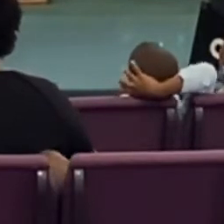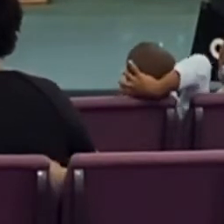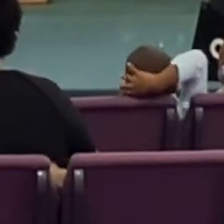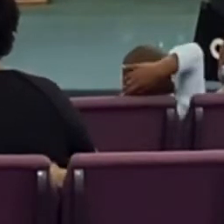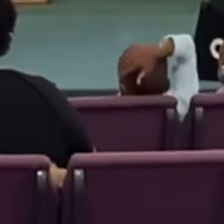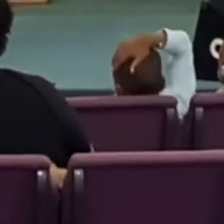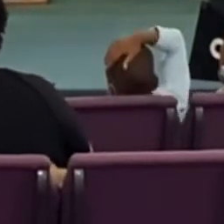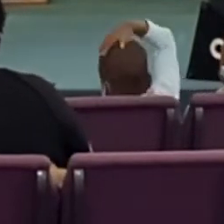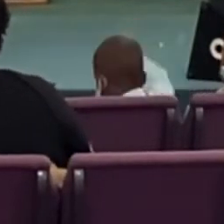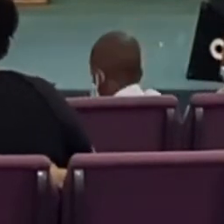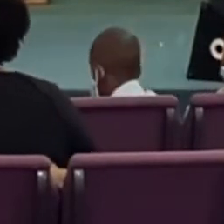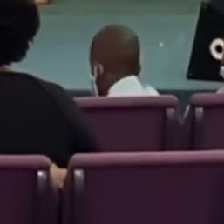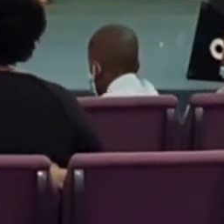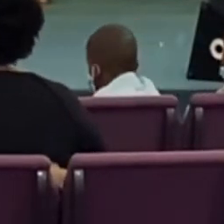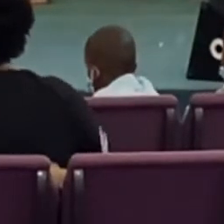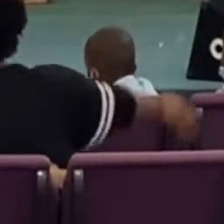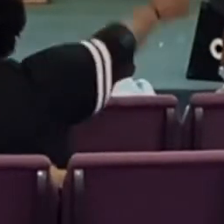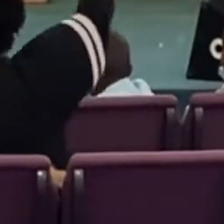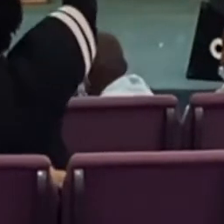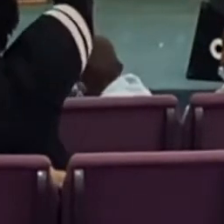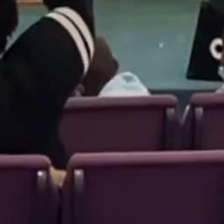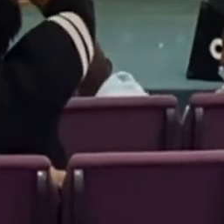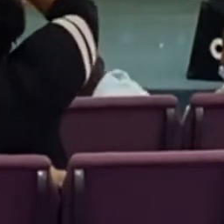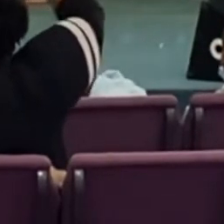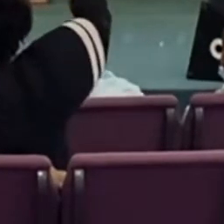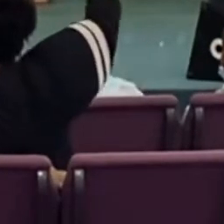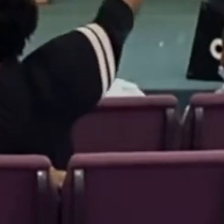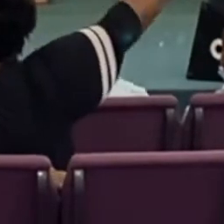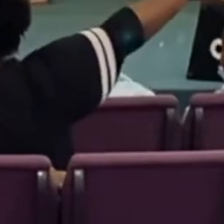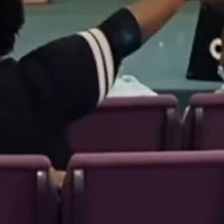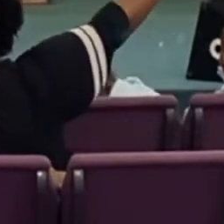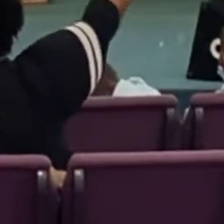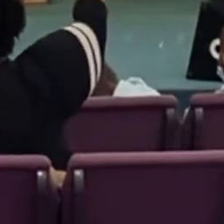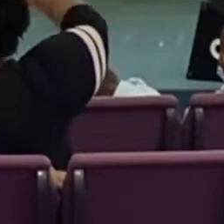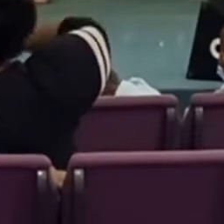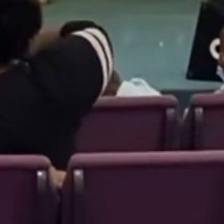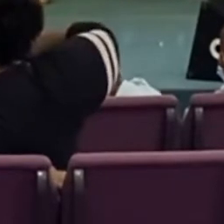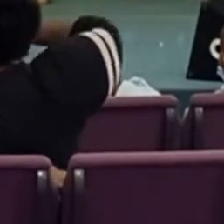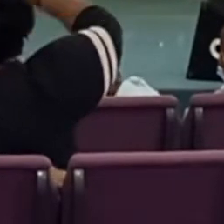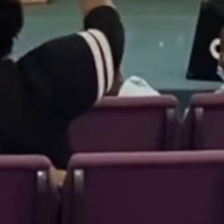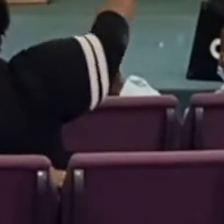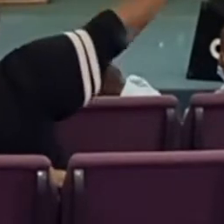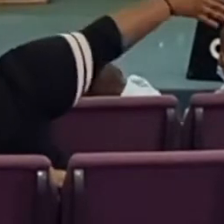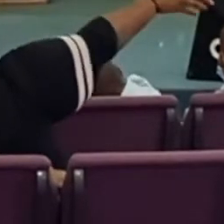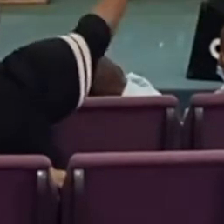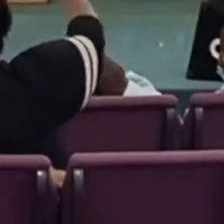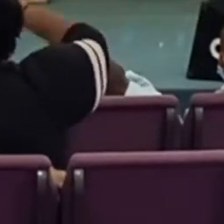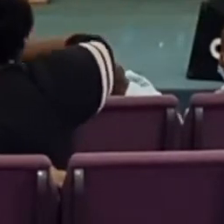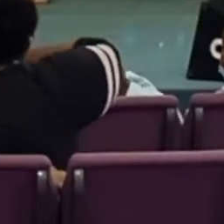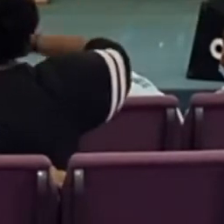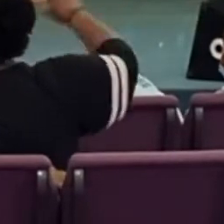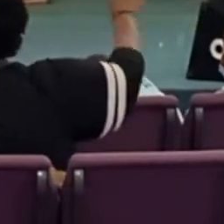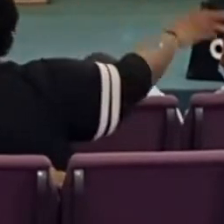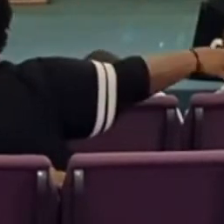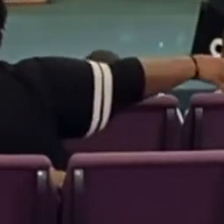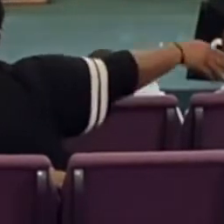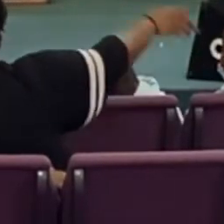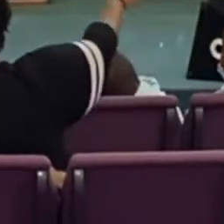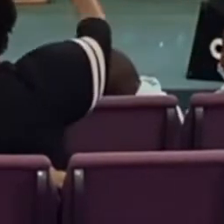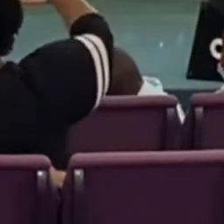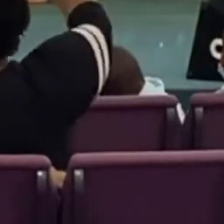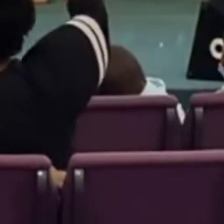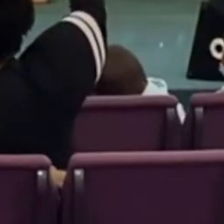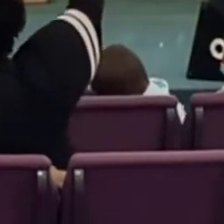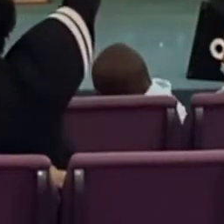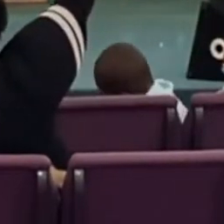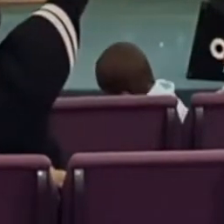for anything you've done or haven't done, but simply because I love you. Simply because I want to give grace to